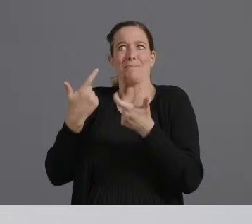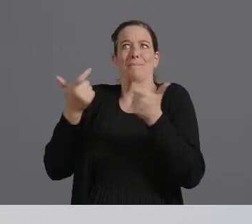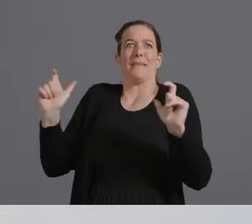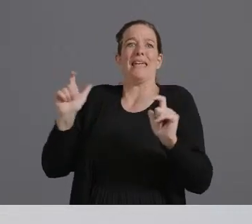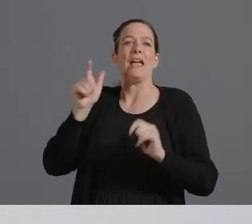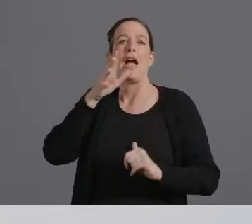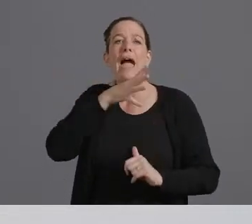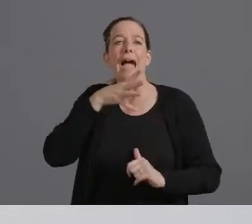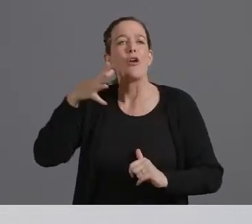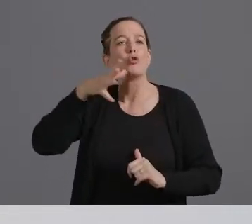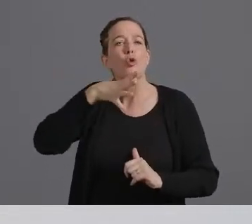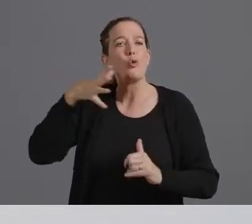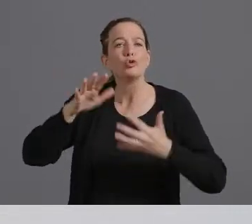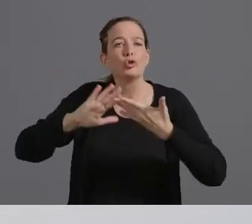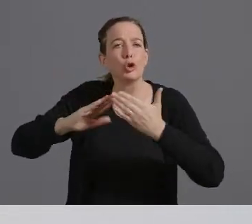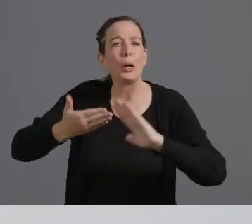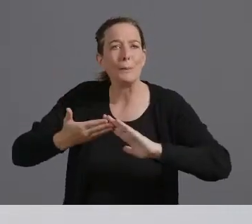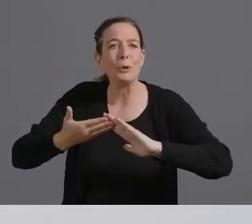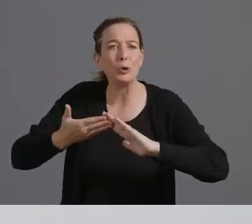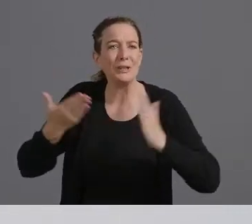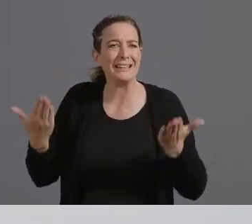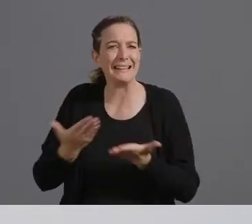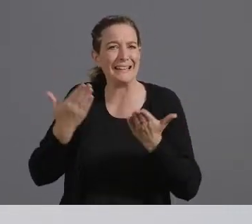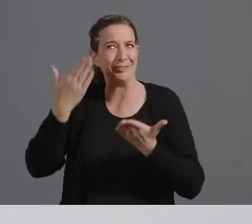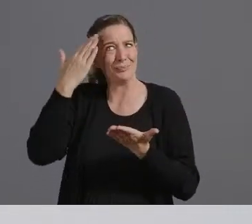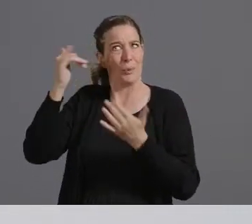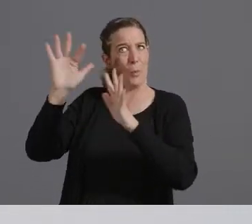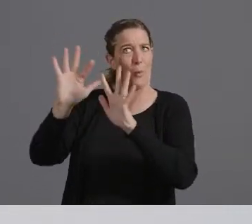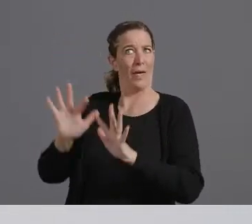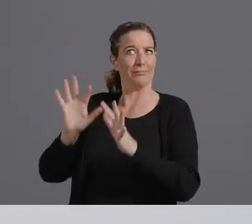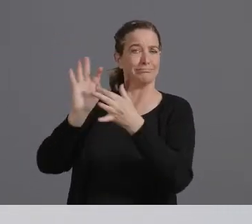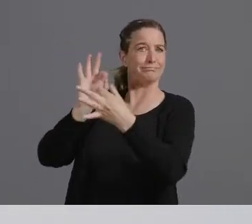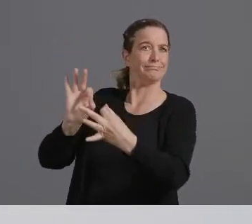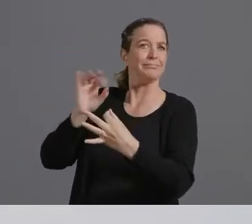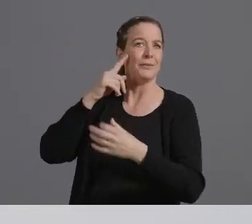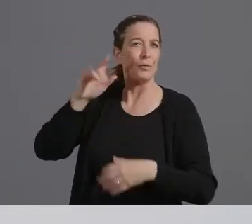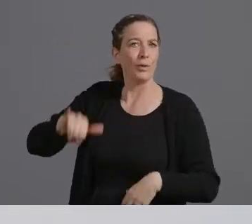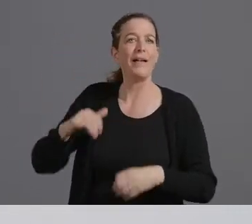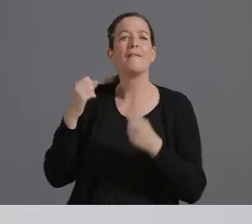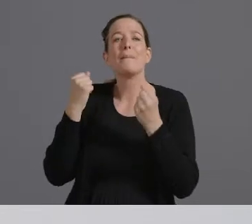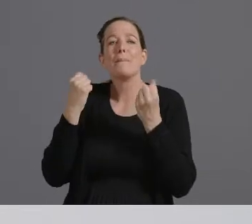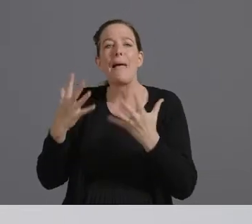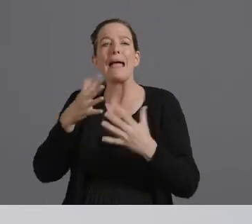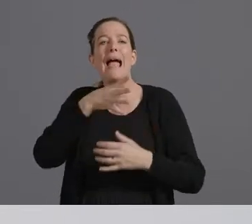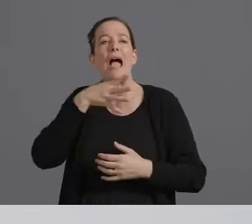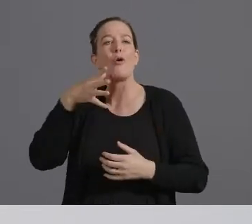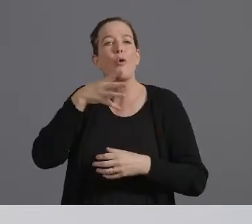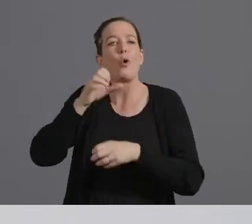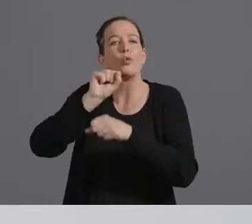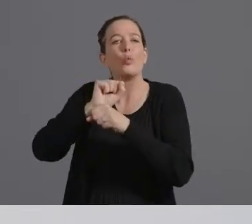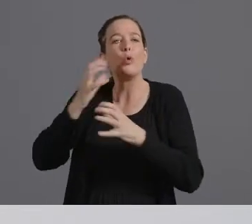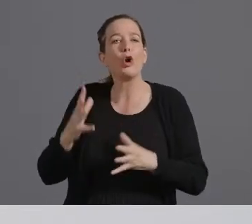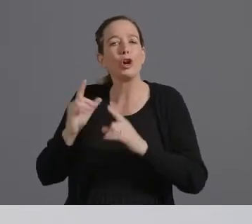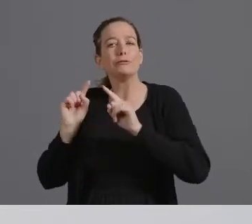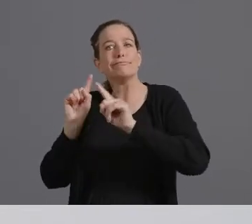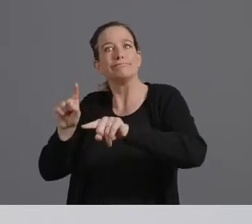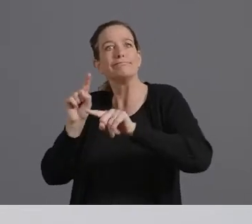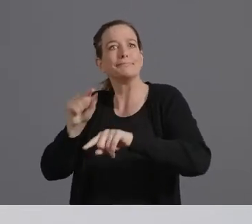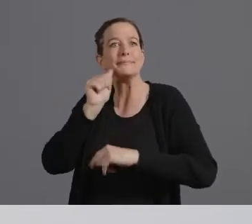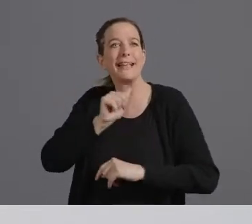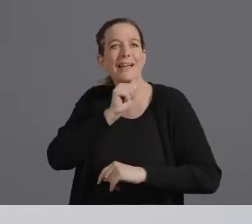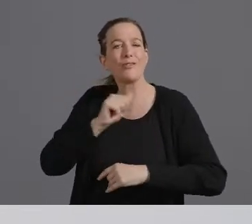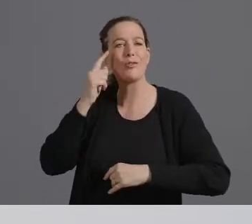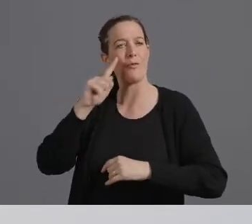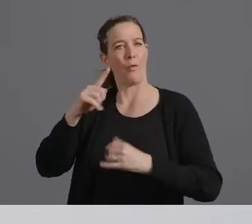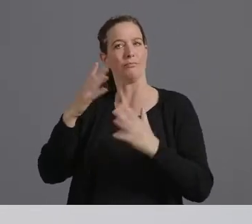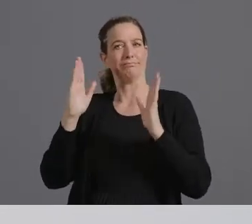weather, and we do get those migrant agricultural workers that come in for the season. And so we recommend that